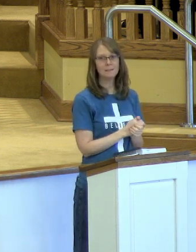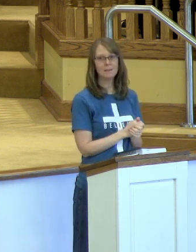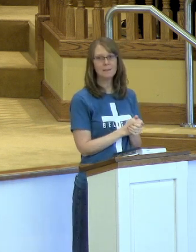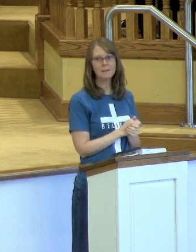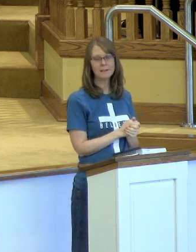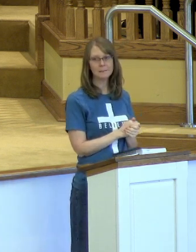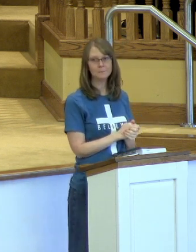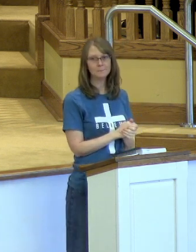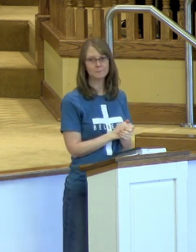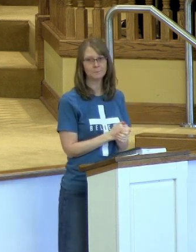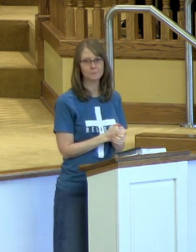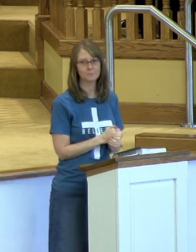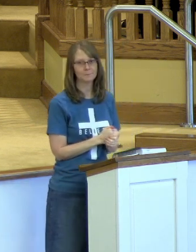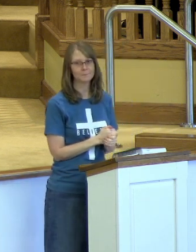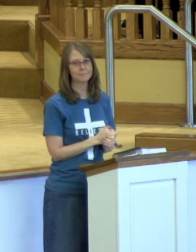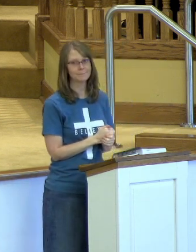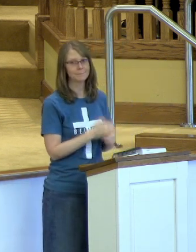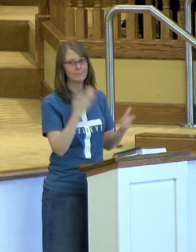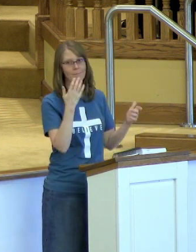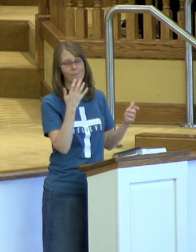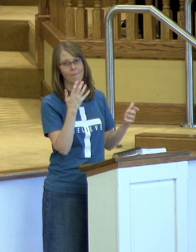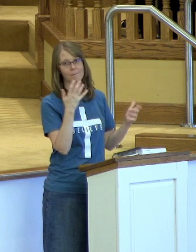get our spirit ready for the evening. Here we go.